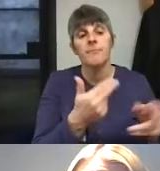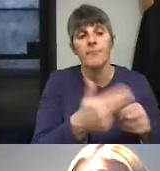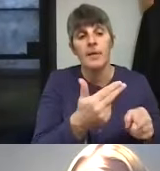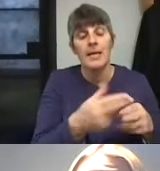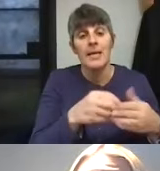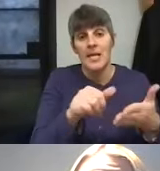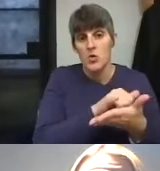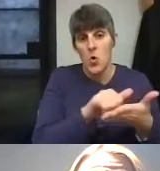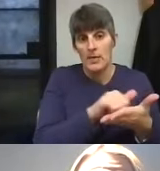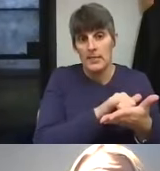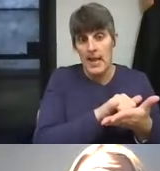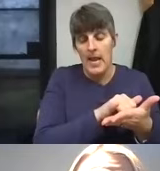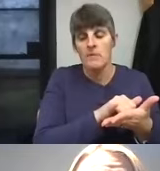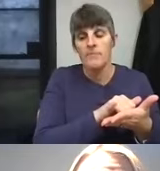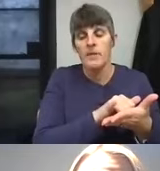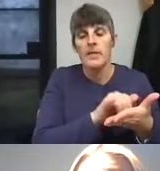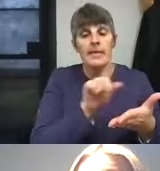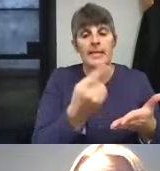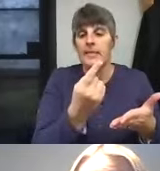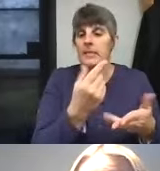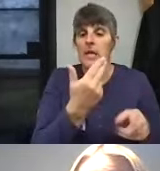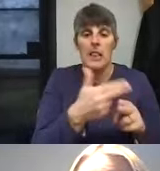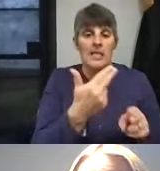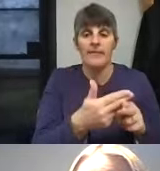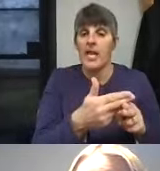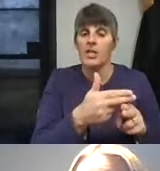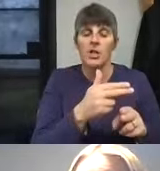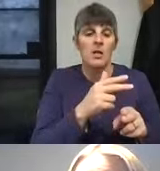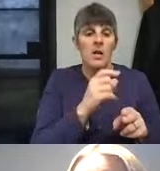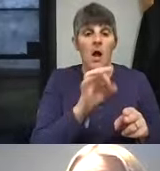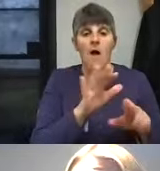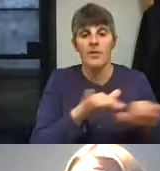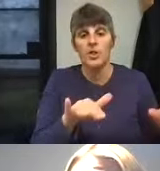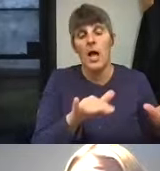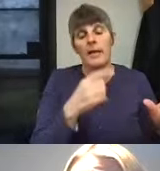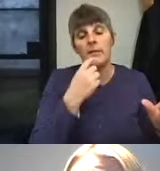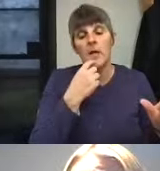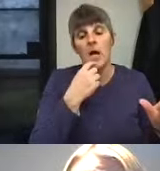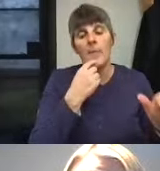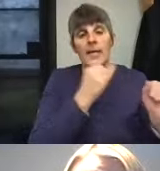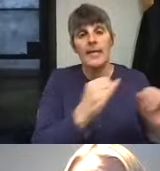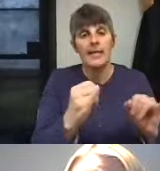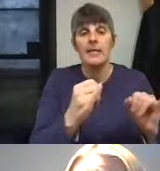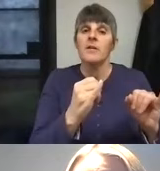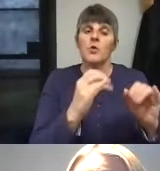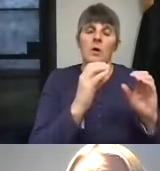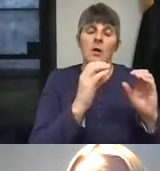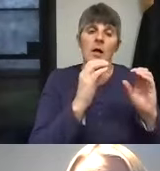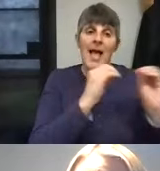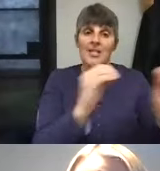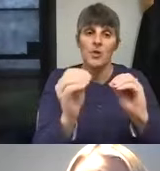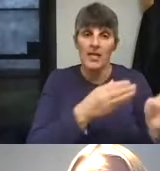York State, is simply a classification on a child's individualized education plan